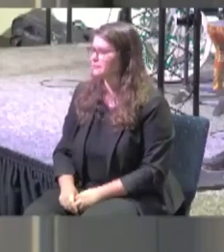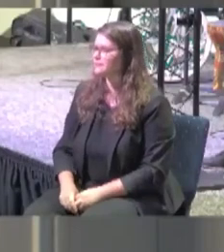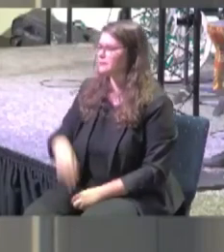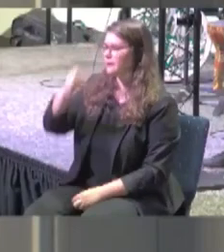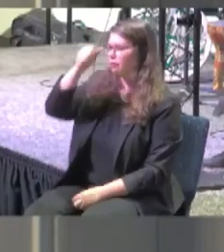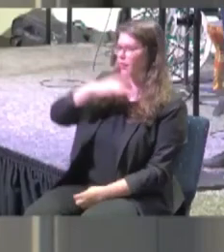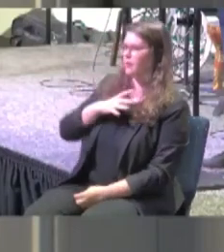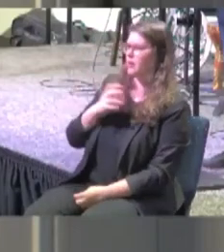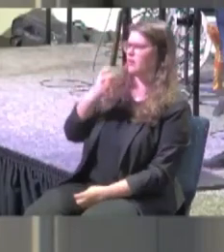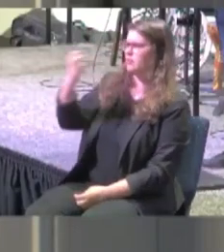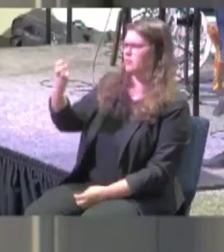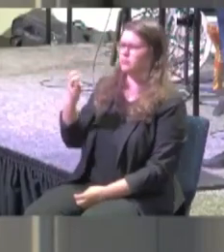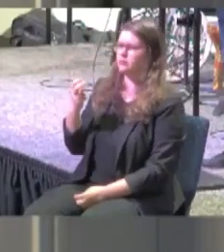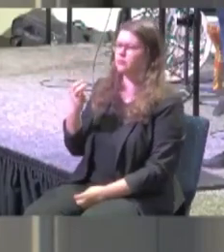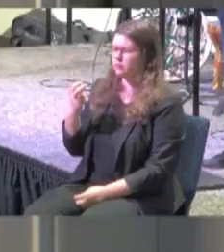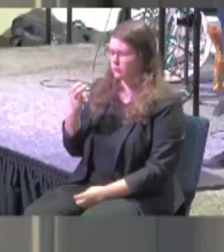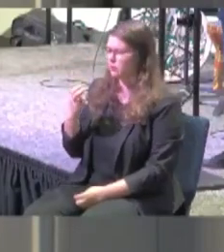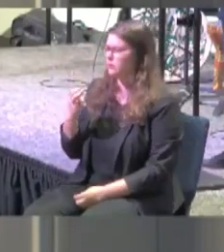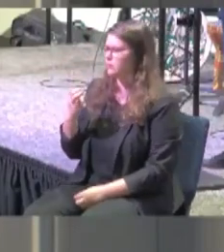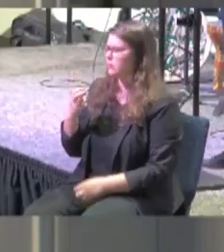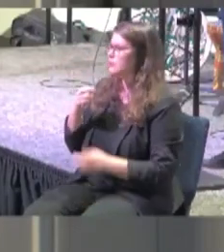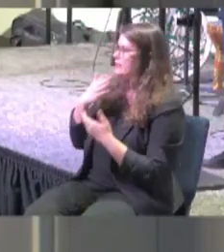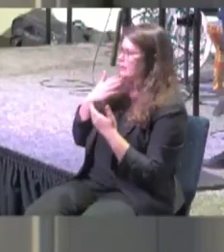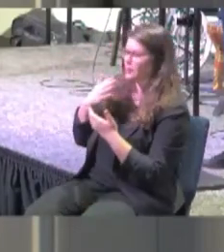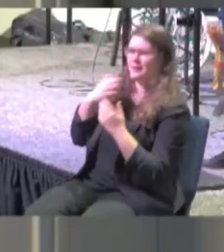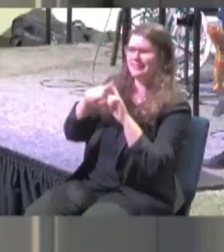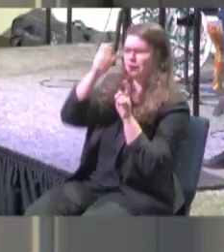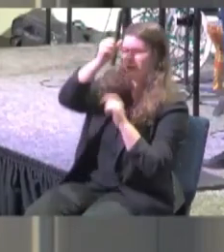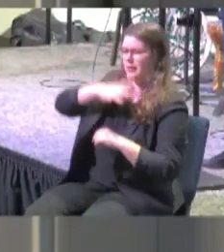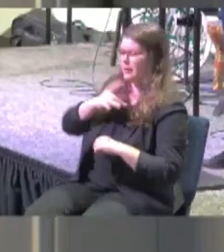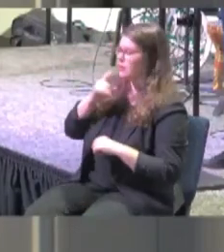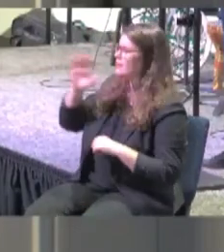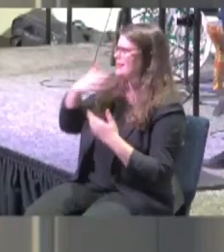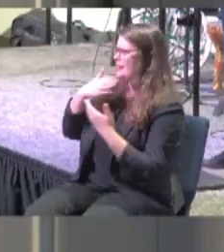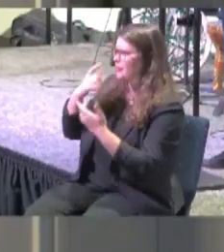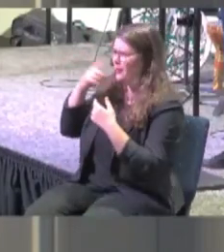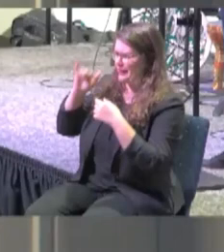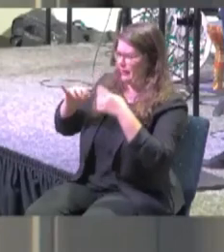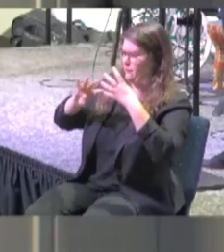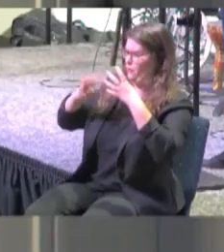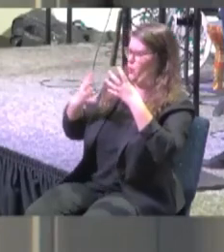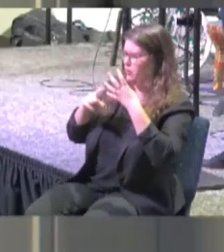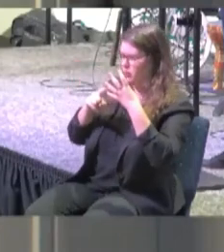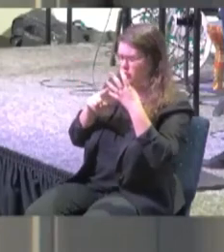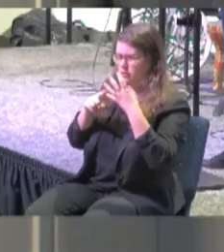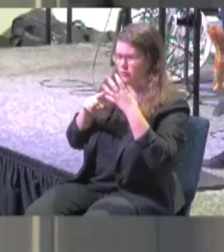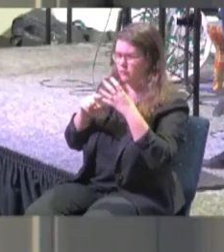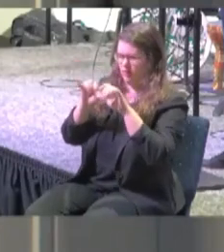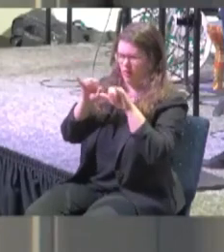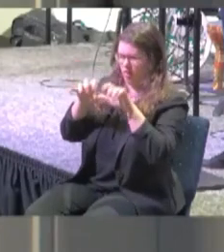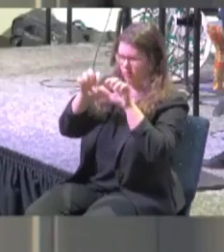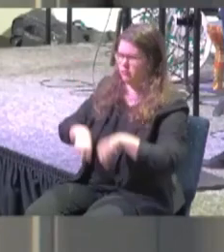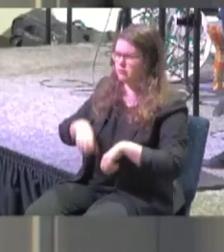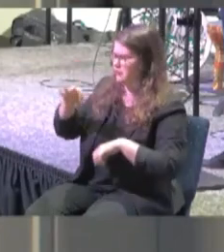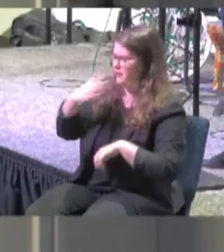Yeah, thanks, Andy, especially for the iconoclasm there. I think that's really important. My question is